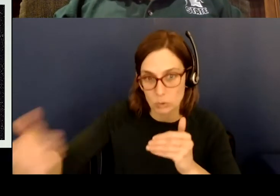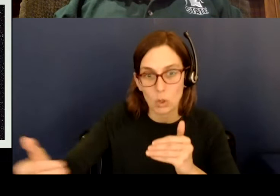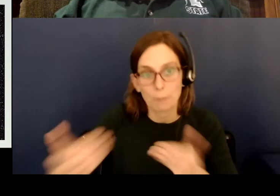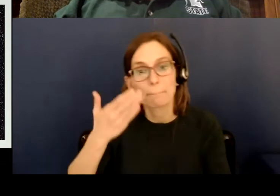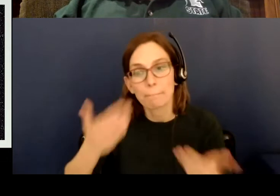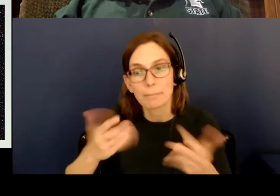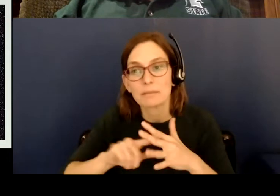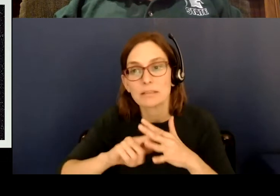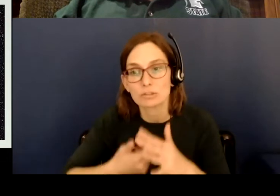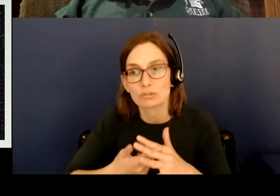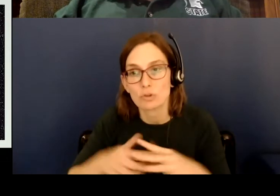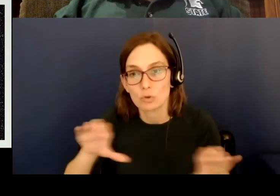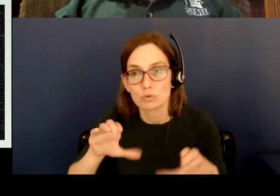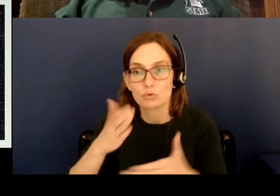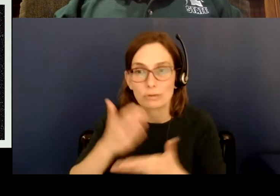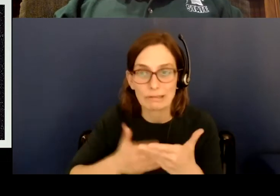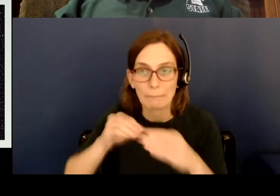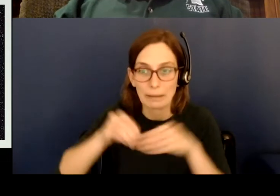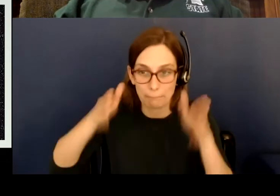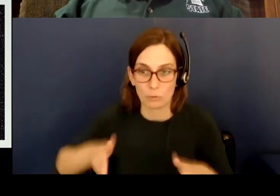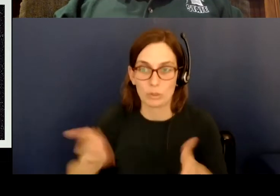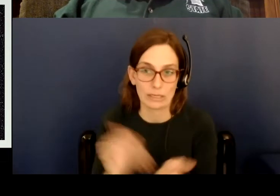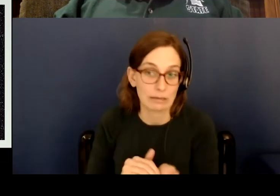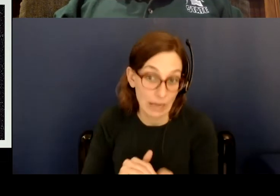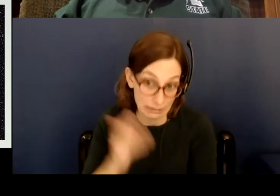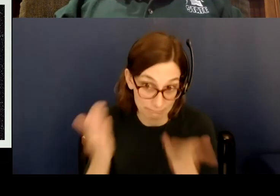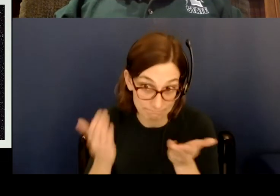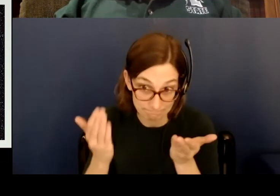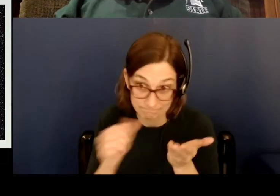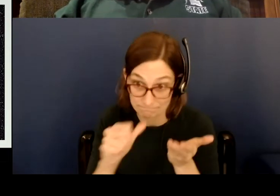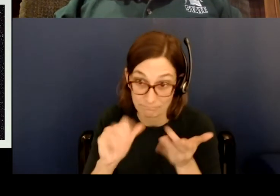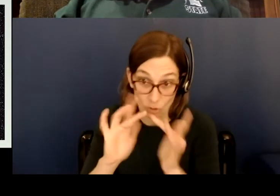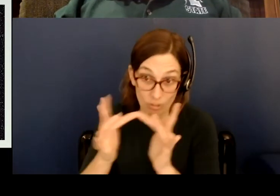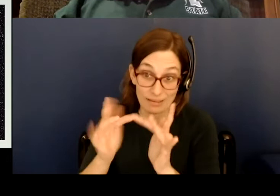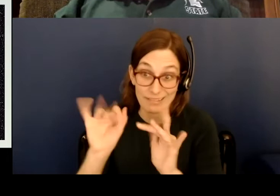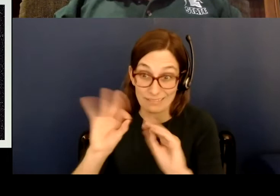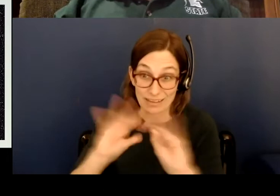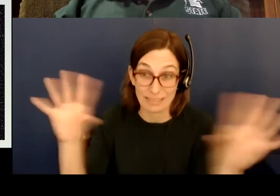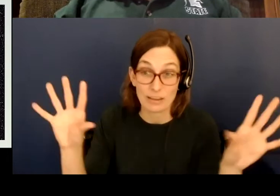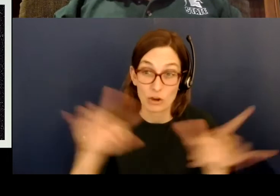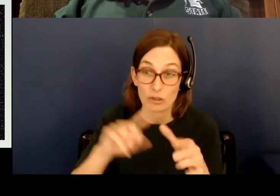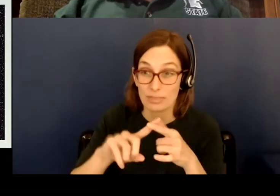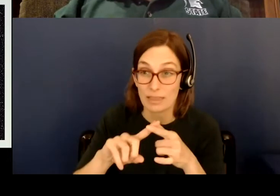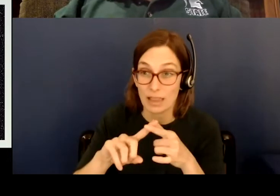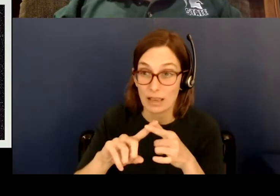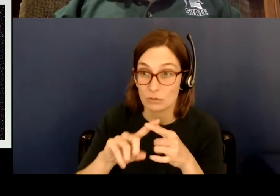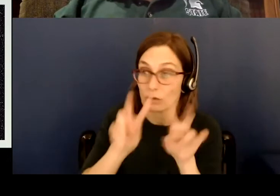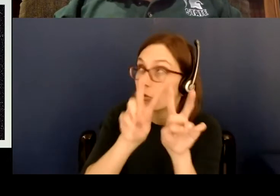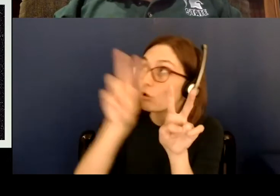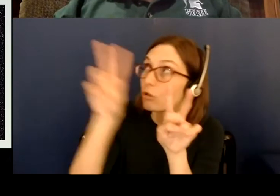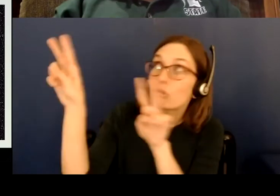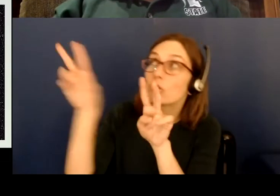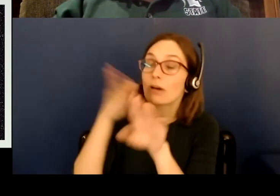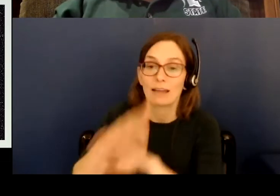start doing these non-virtually again, in which case, if it's clear, we will actually have observing afterwards. We have a nice collection